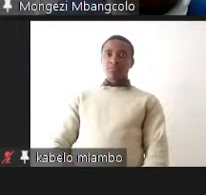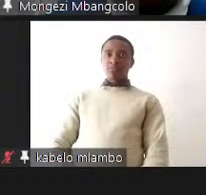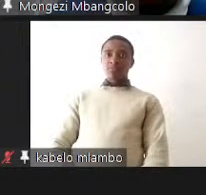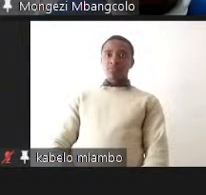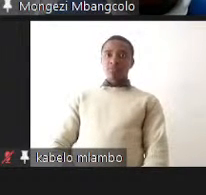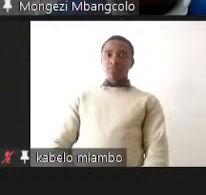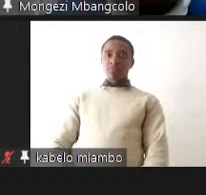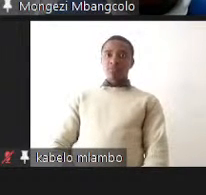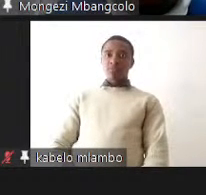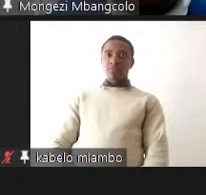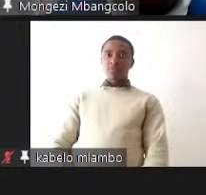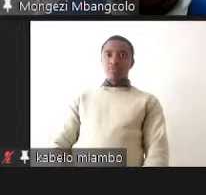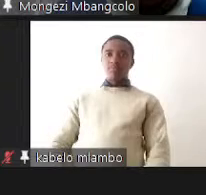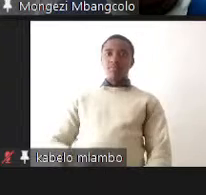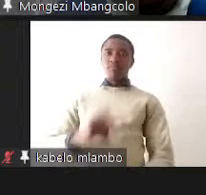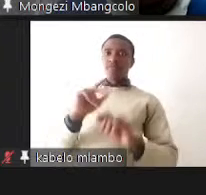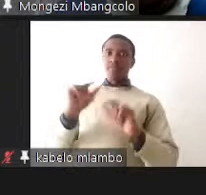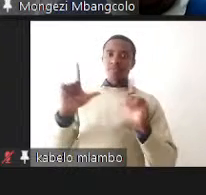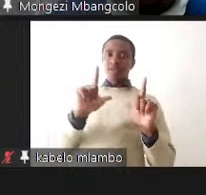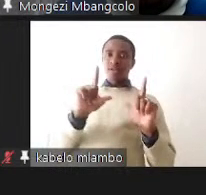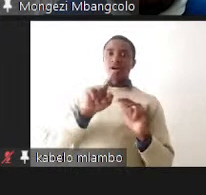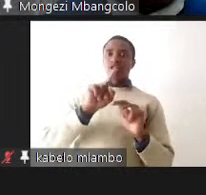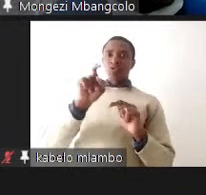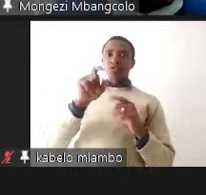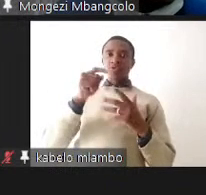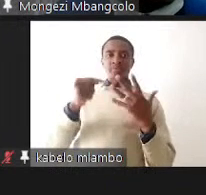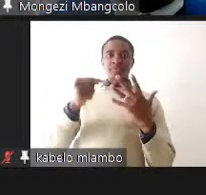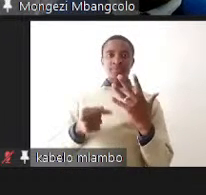were supposed to be responded to in the respective